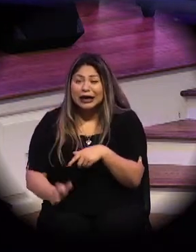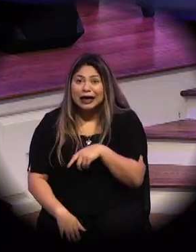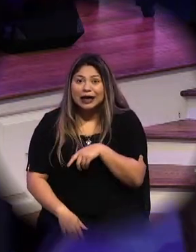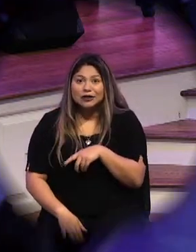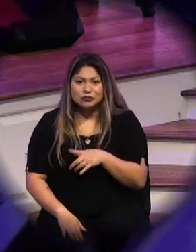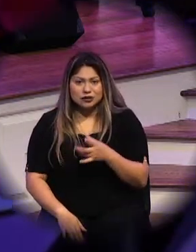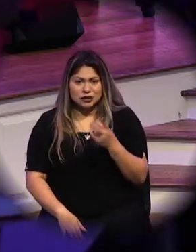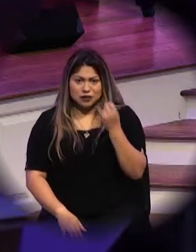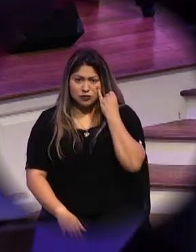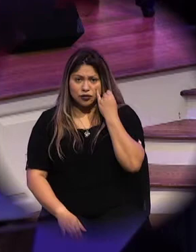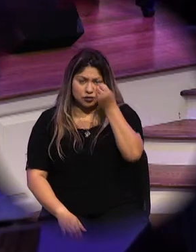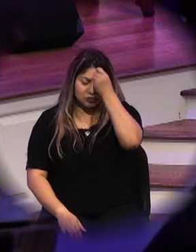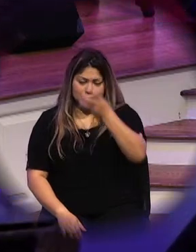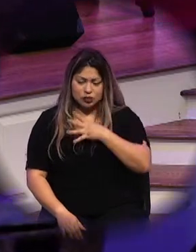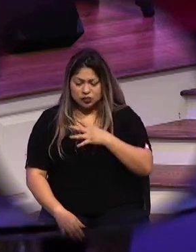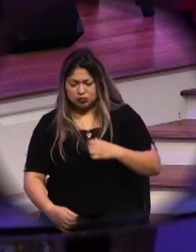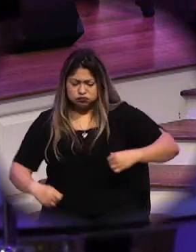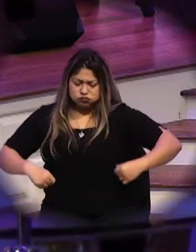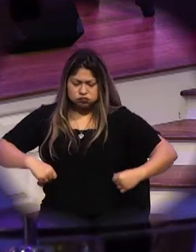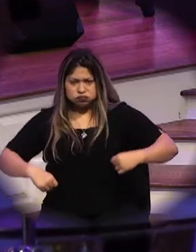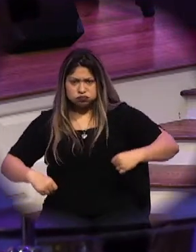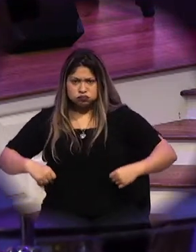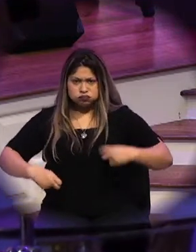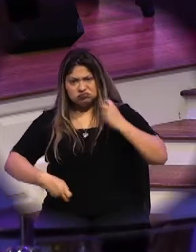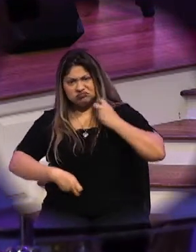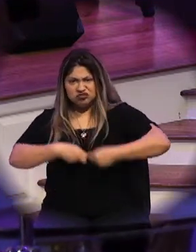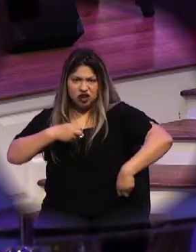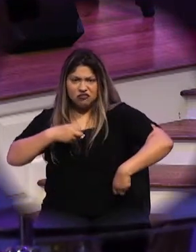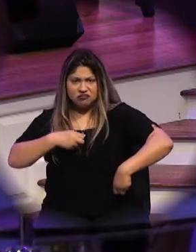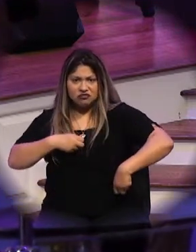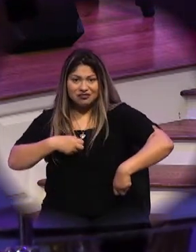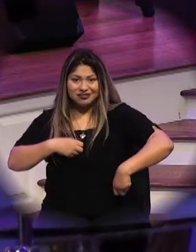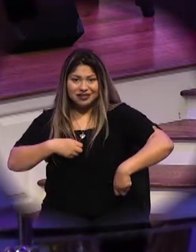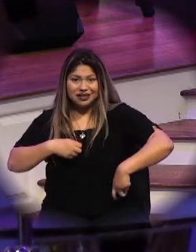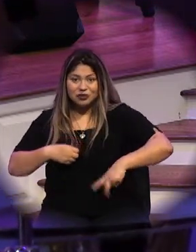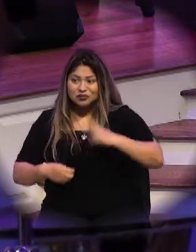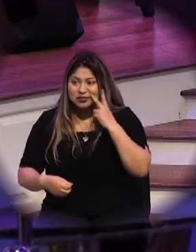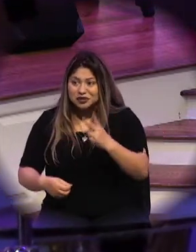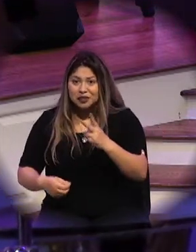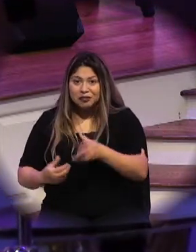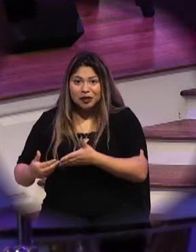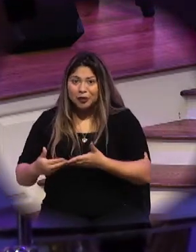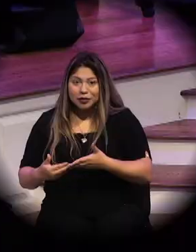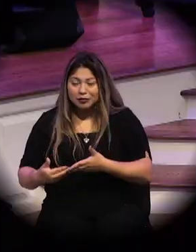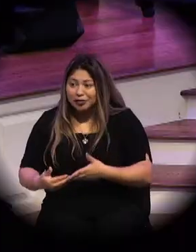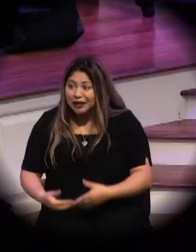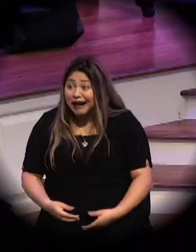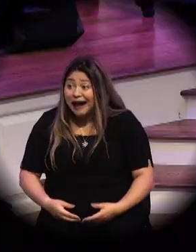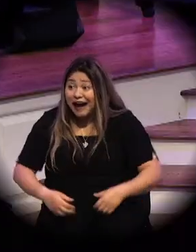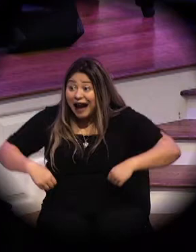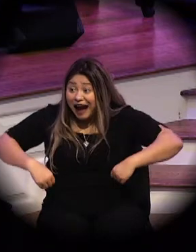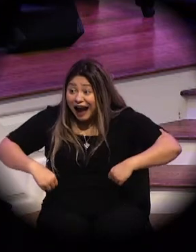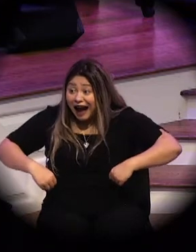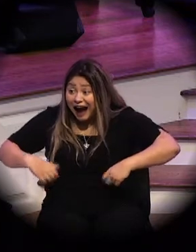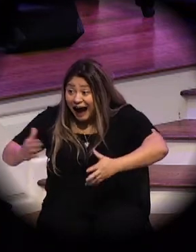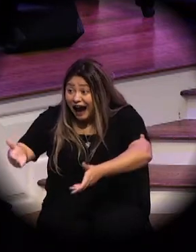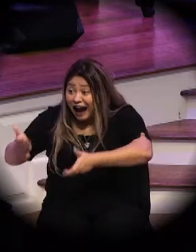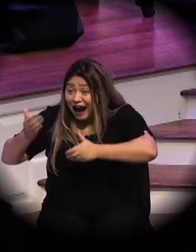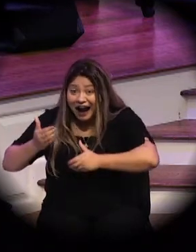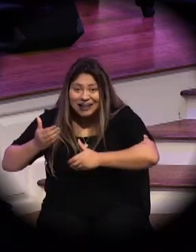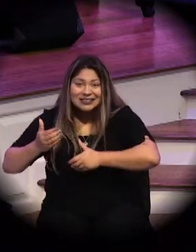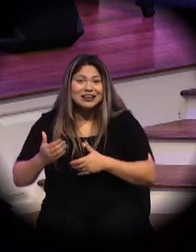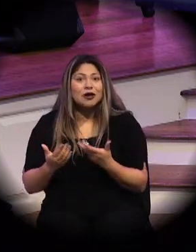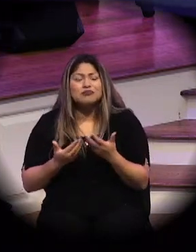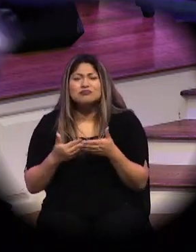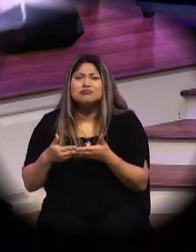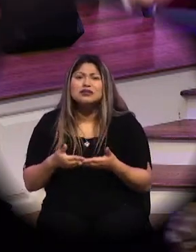on, and you just look silly. There's something about a baby that helps lower all of our defenses. There's something about